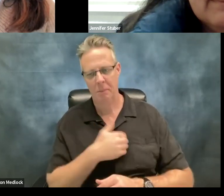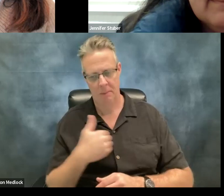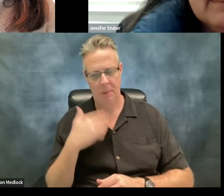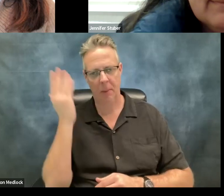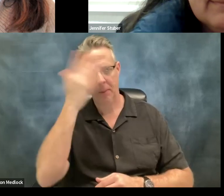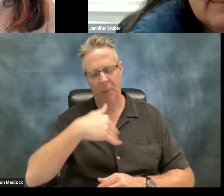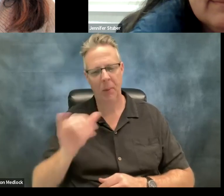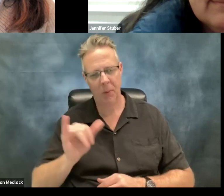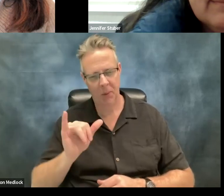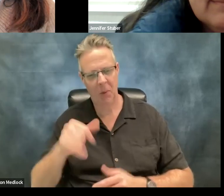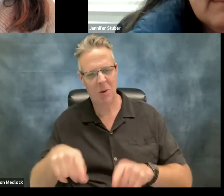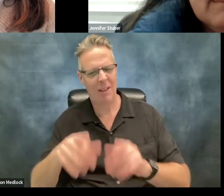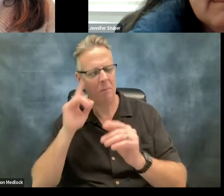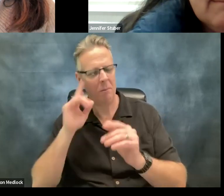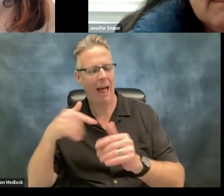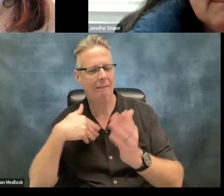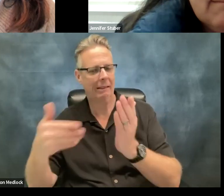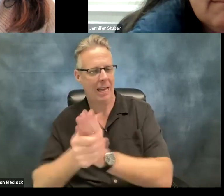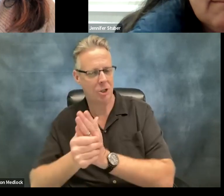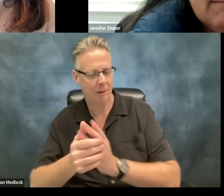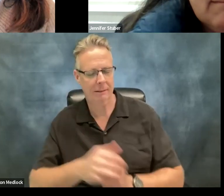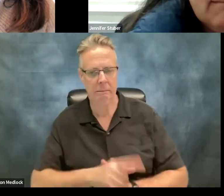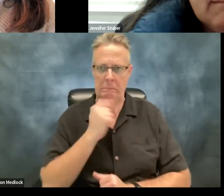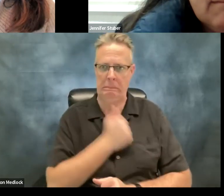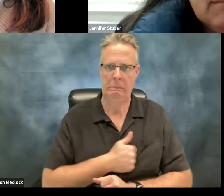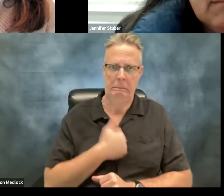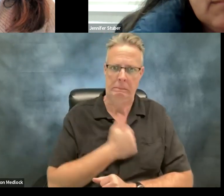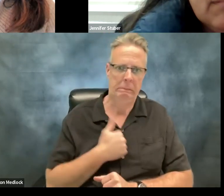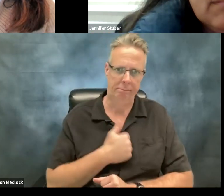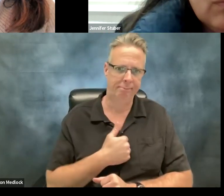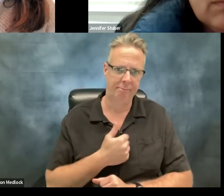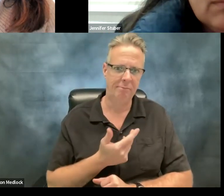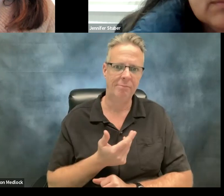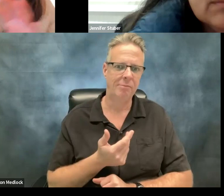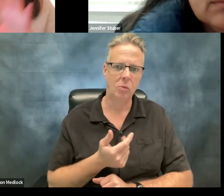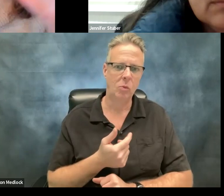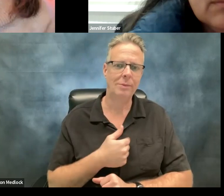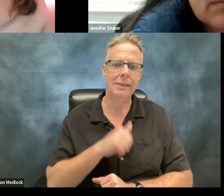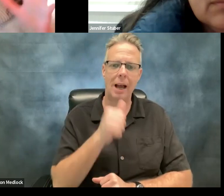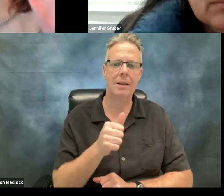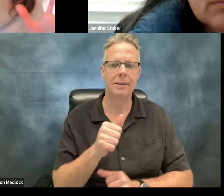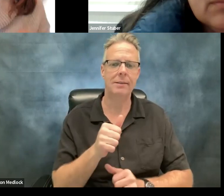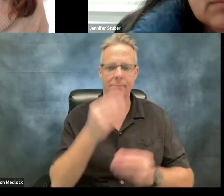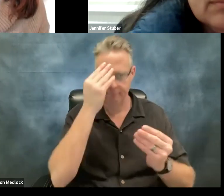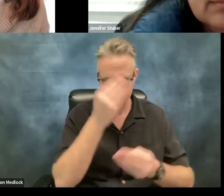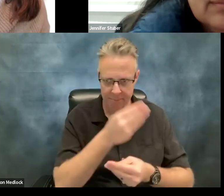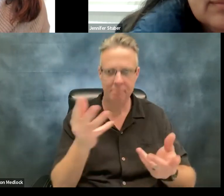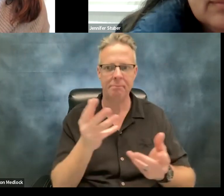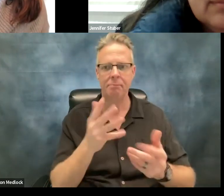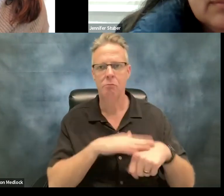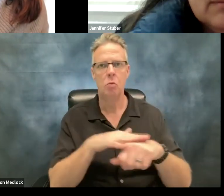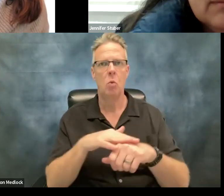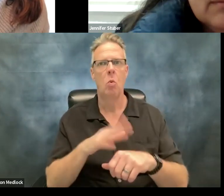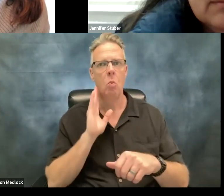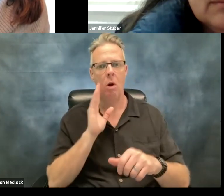missed it as the attachment. So apologies to everyone that we didn't alert you more to what was going to be